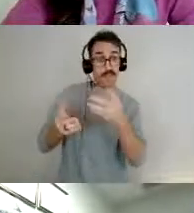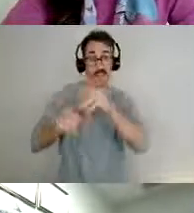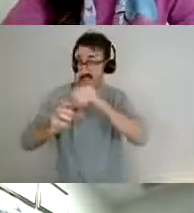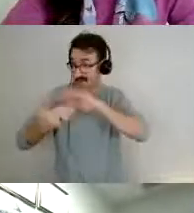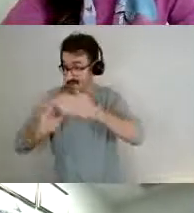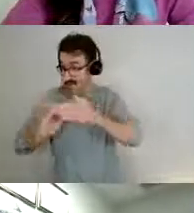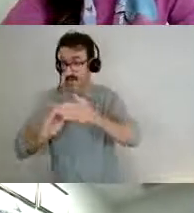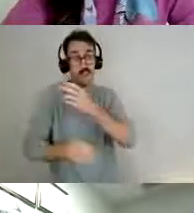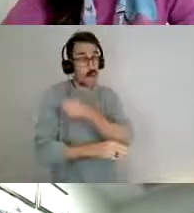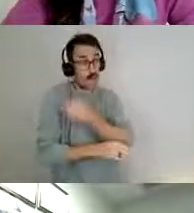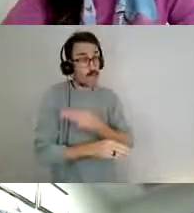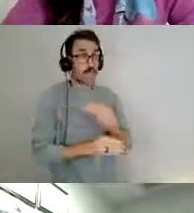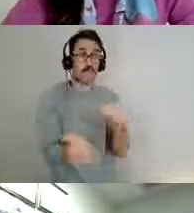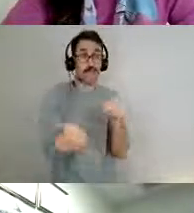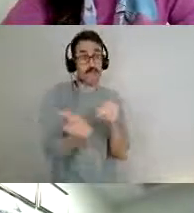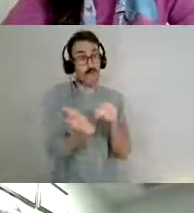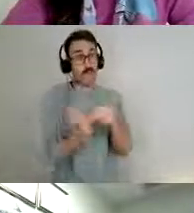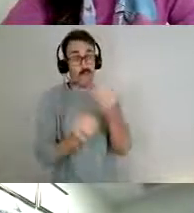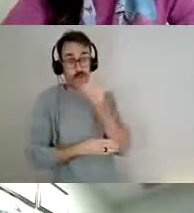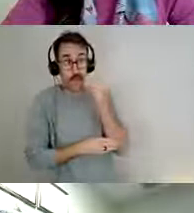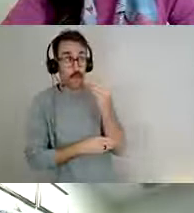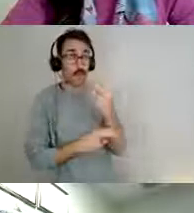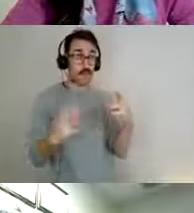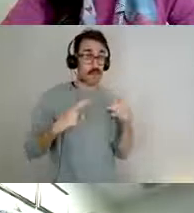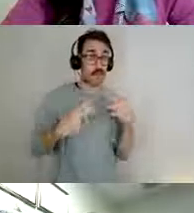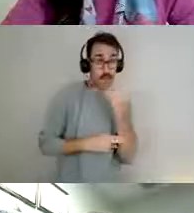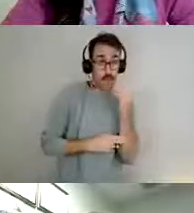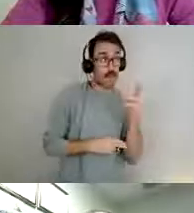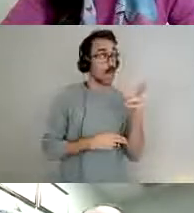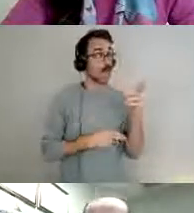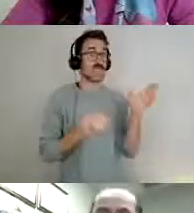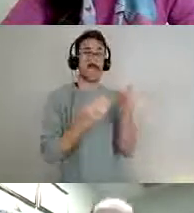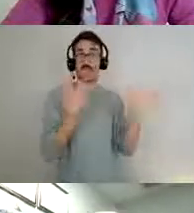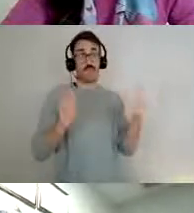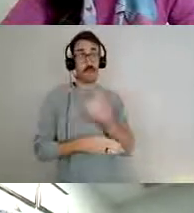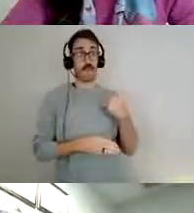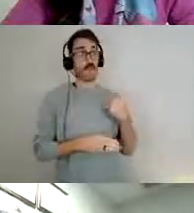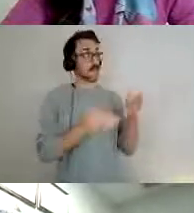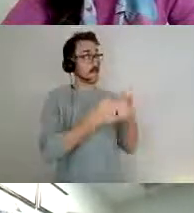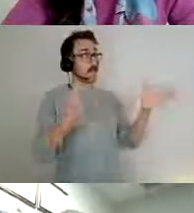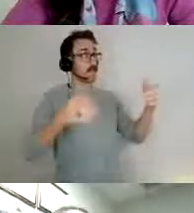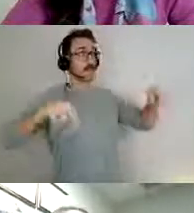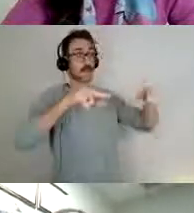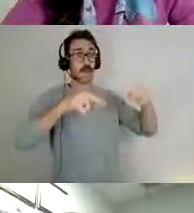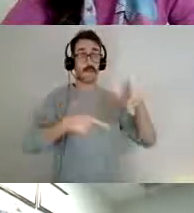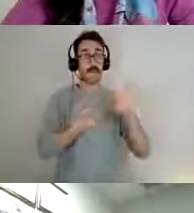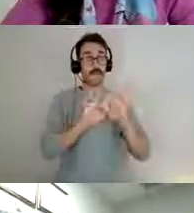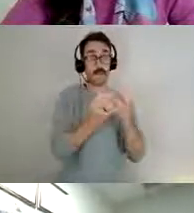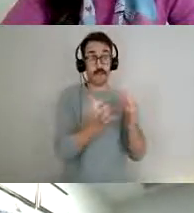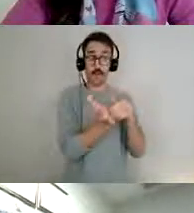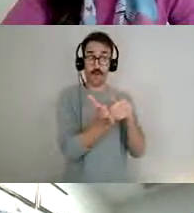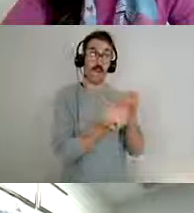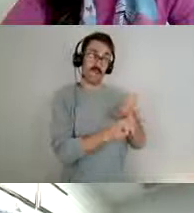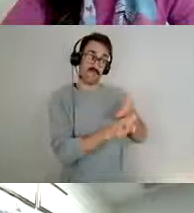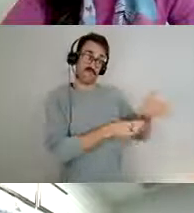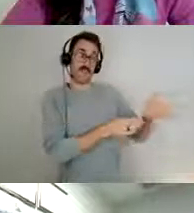a hospital, nursing home or retirement home setting, general member of the public, other professional family physician, or working in the family physician